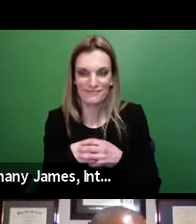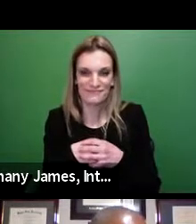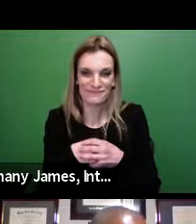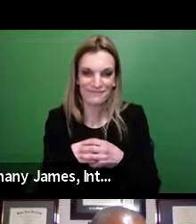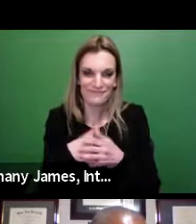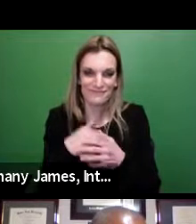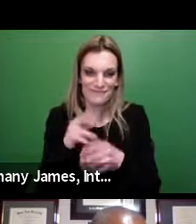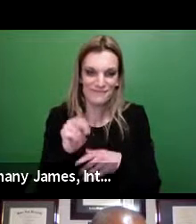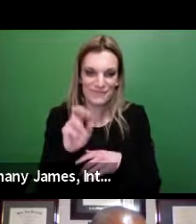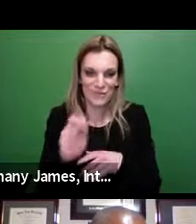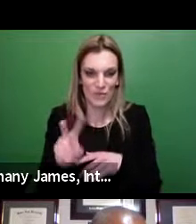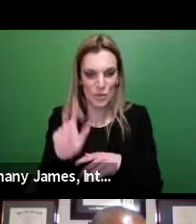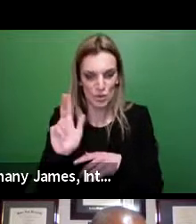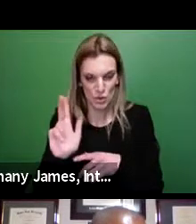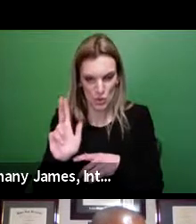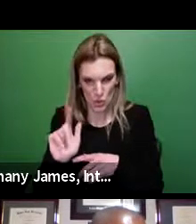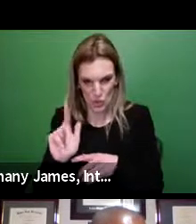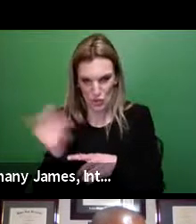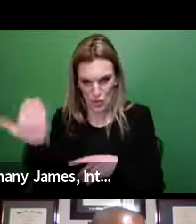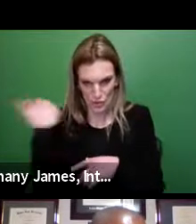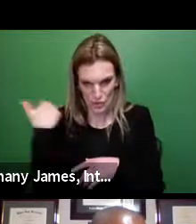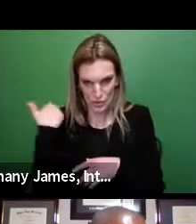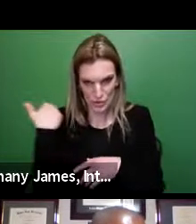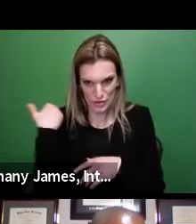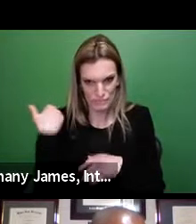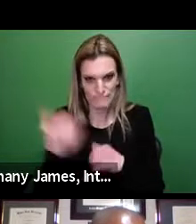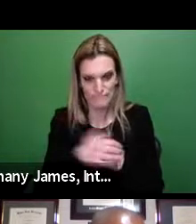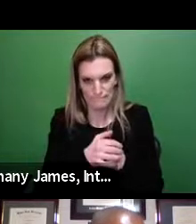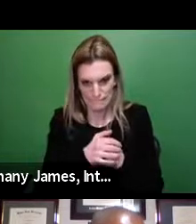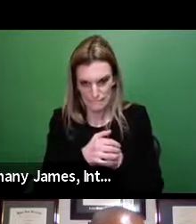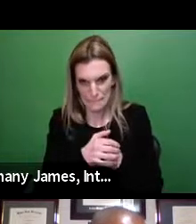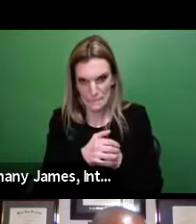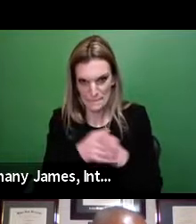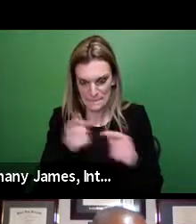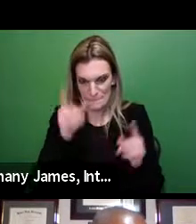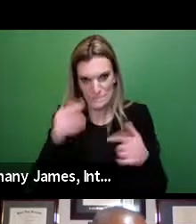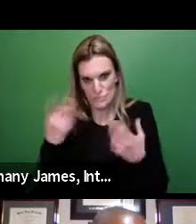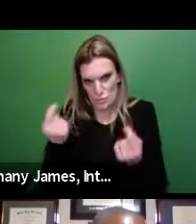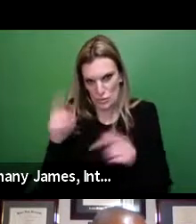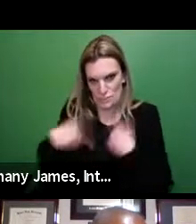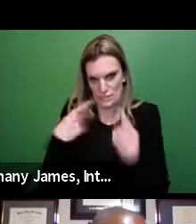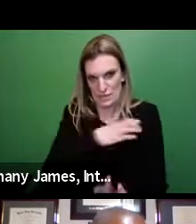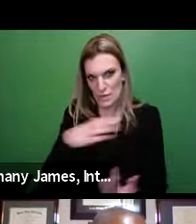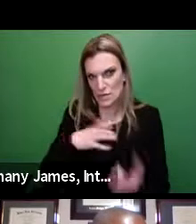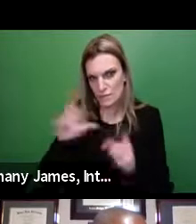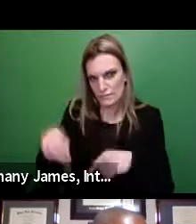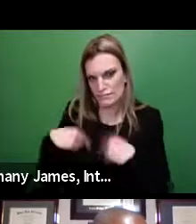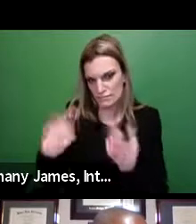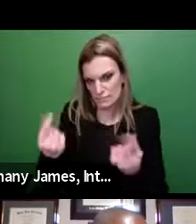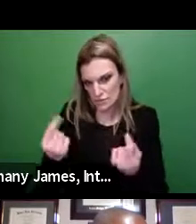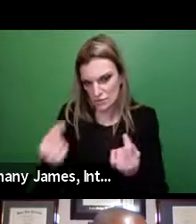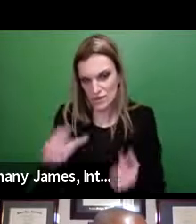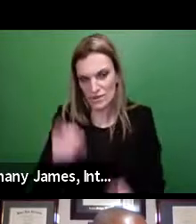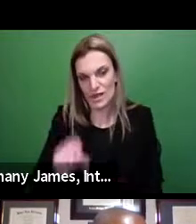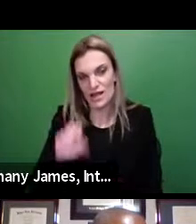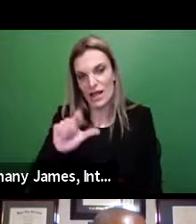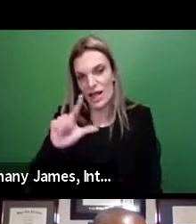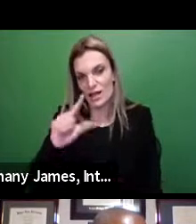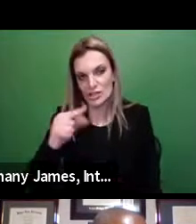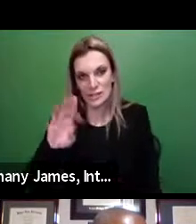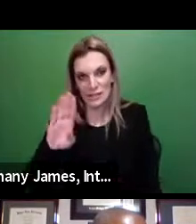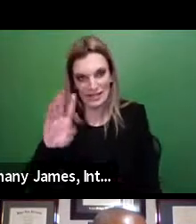the 23rd. The Roush World uprooted electrolysis case, that's our LGBT